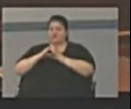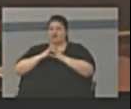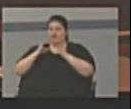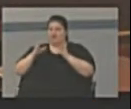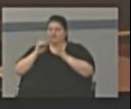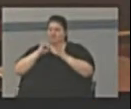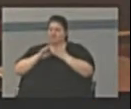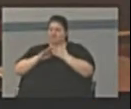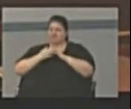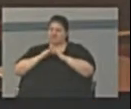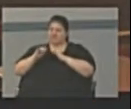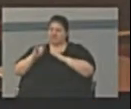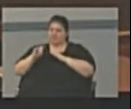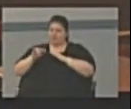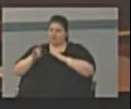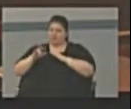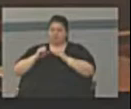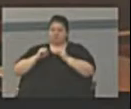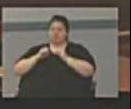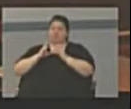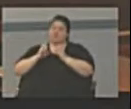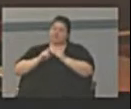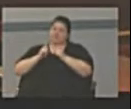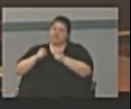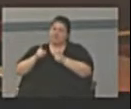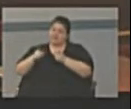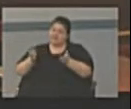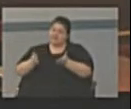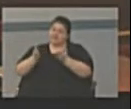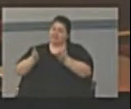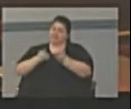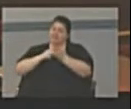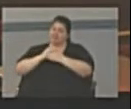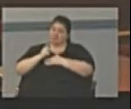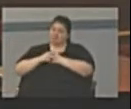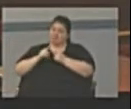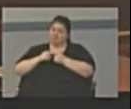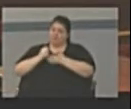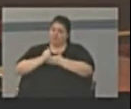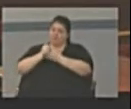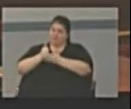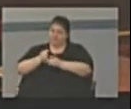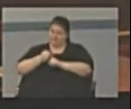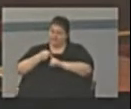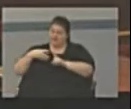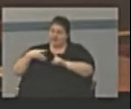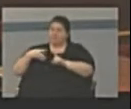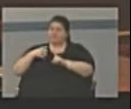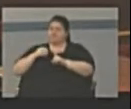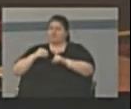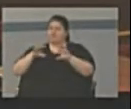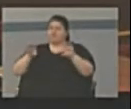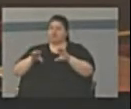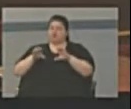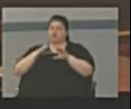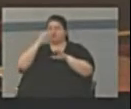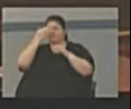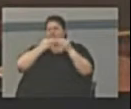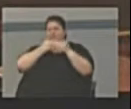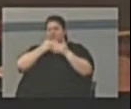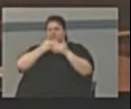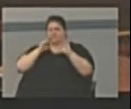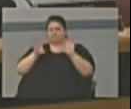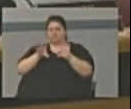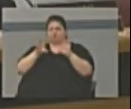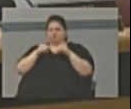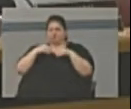that we come up with an incentive program either to help them expand or do storefronts and those types of things, and